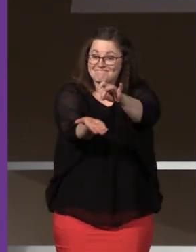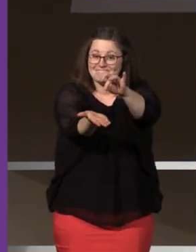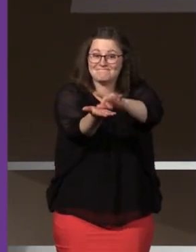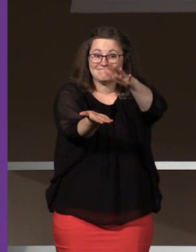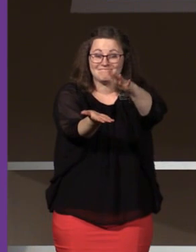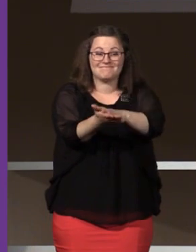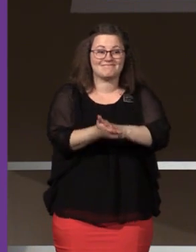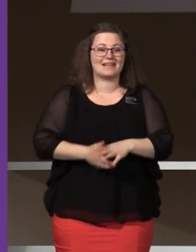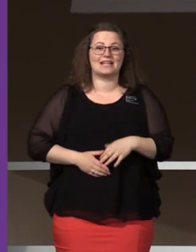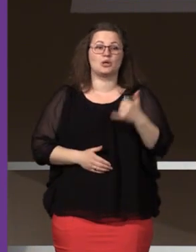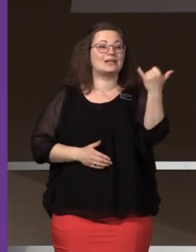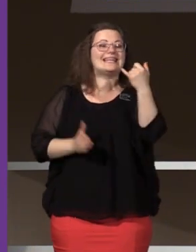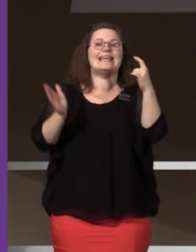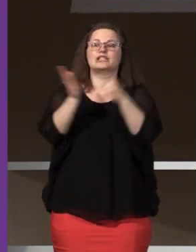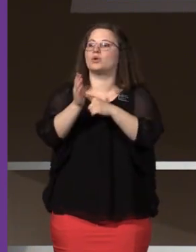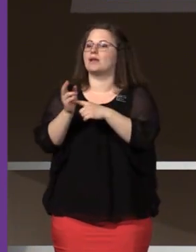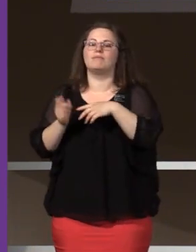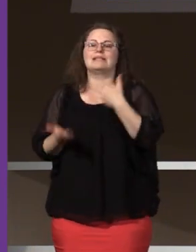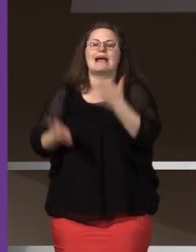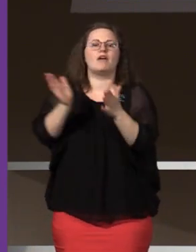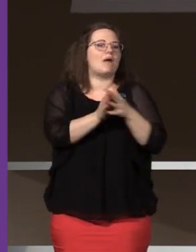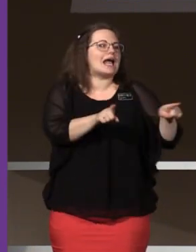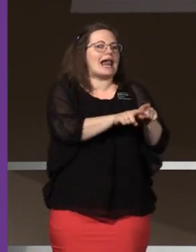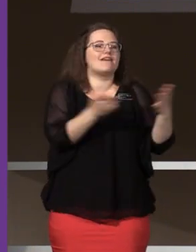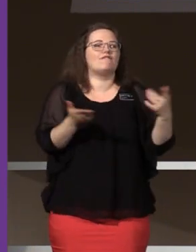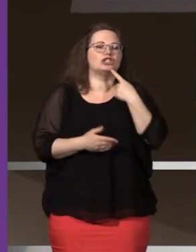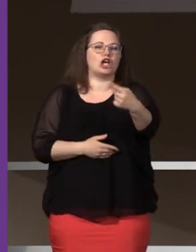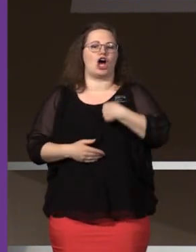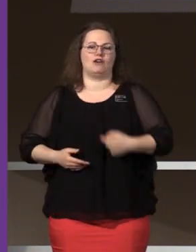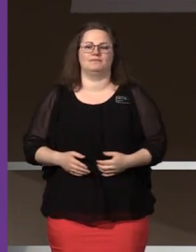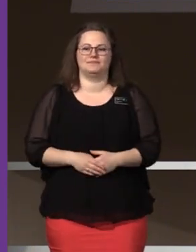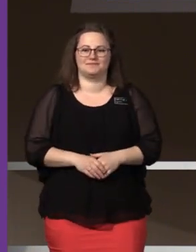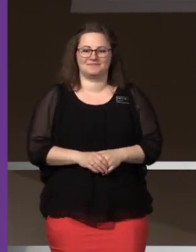10 seconds. Just compare, please, with your neighbors.